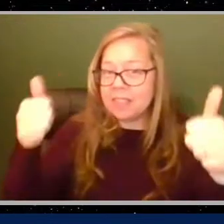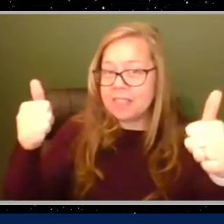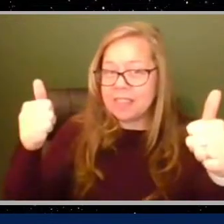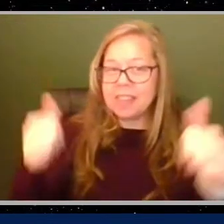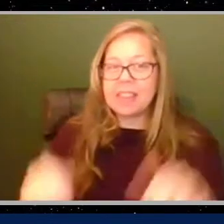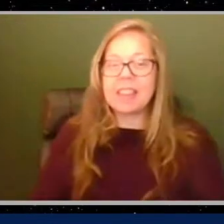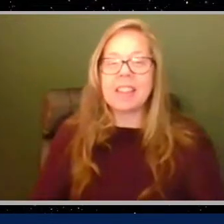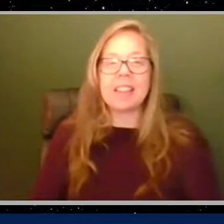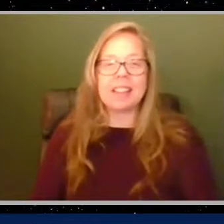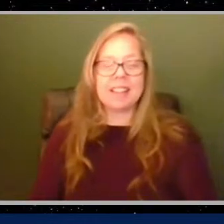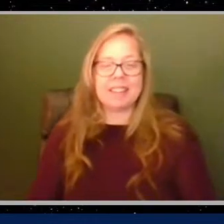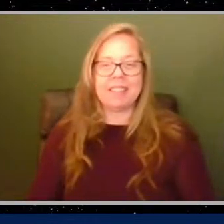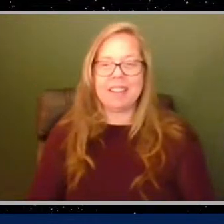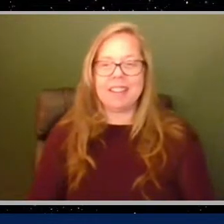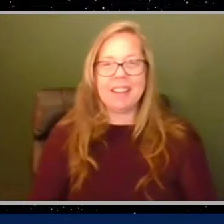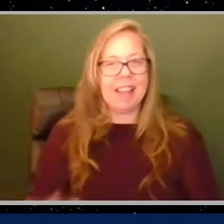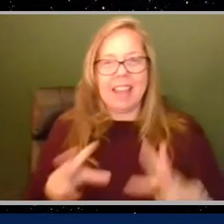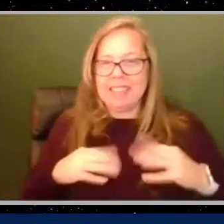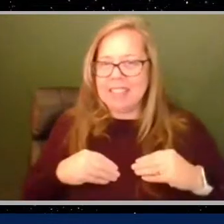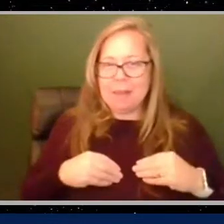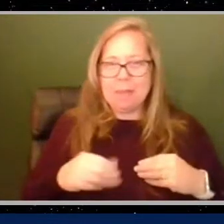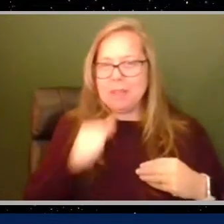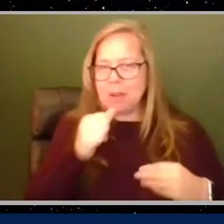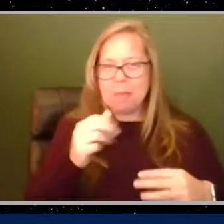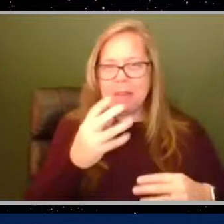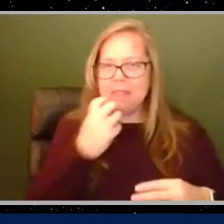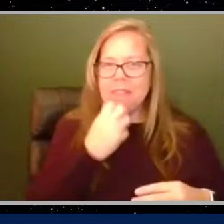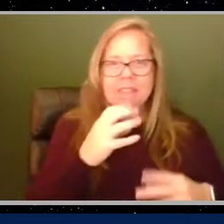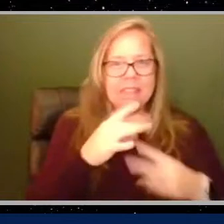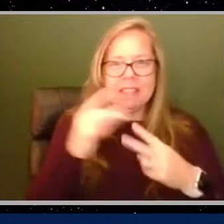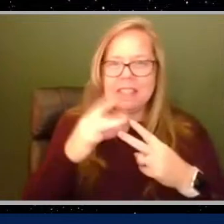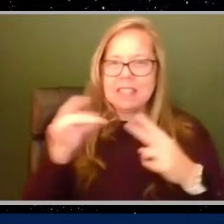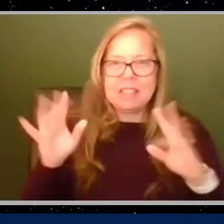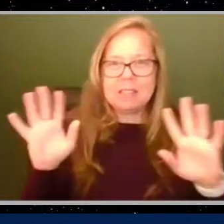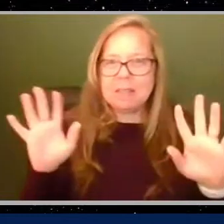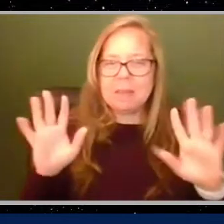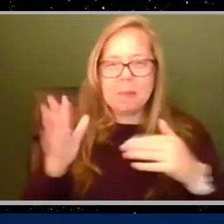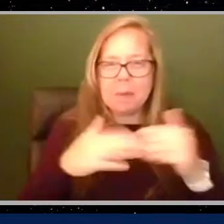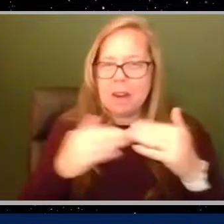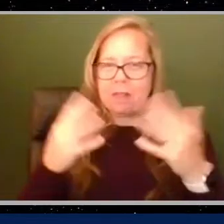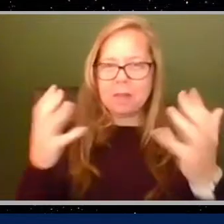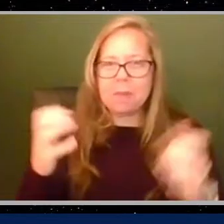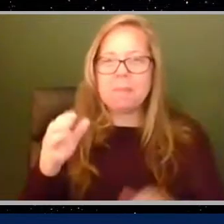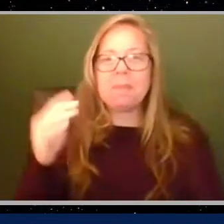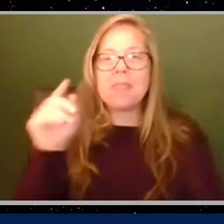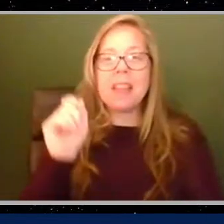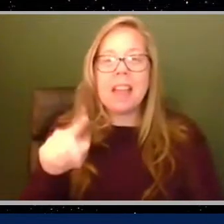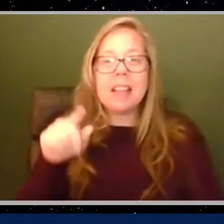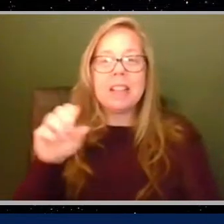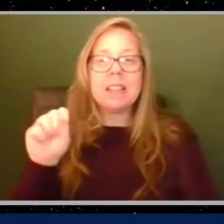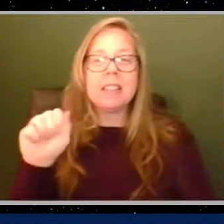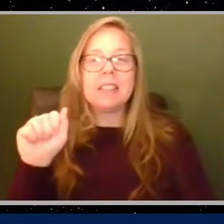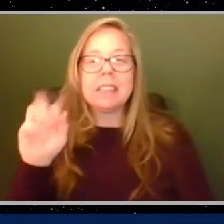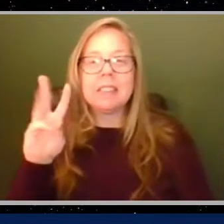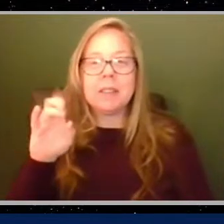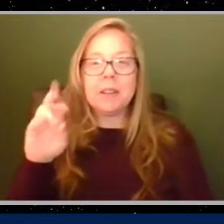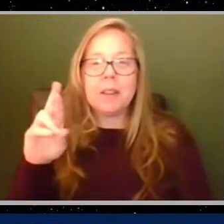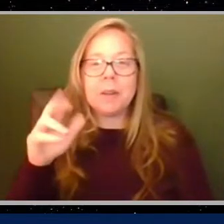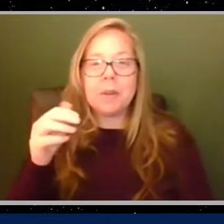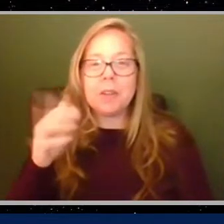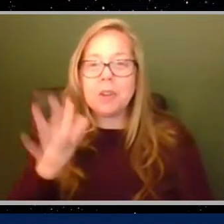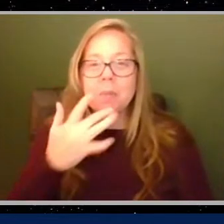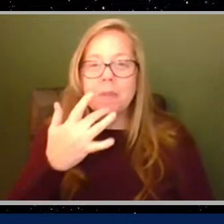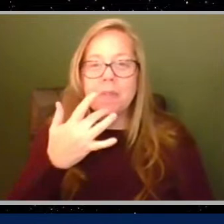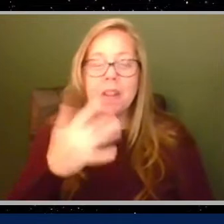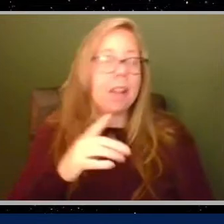space flight in the mouth, I think, right? Like exactly. Sawyer, what about you? Oh boy, I mean, I'll